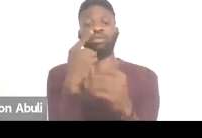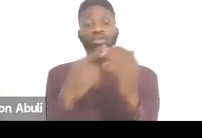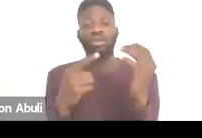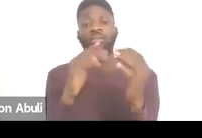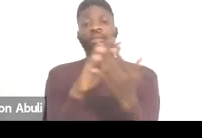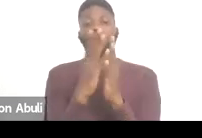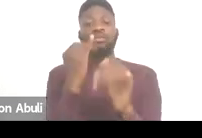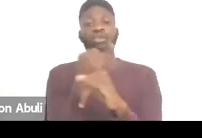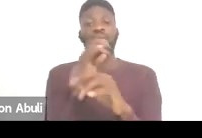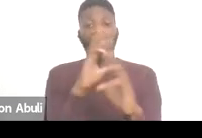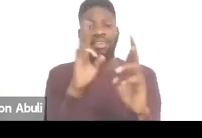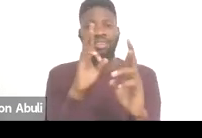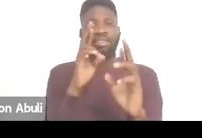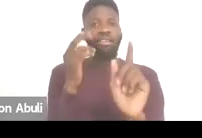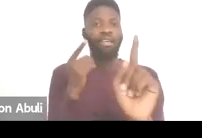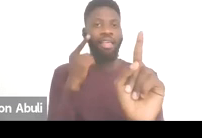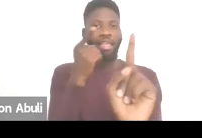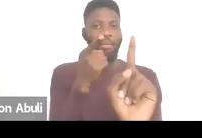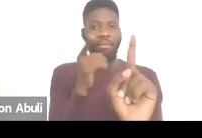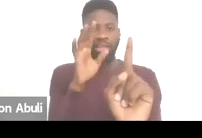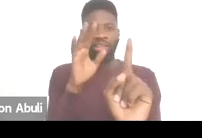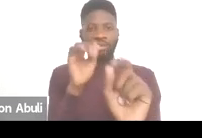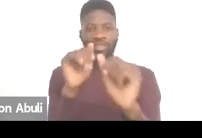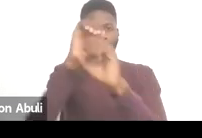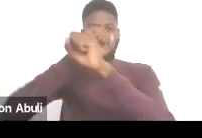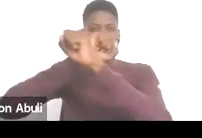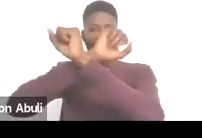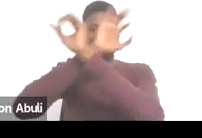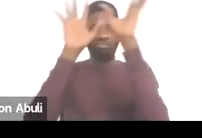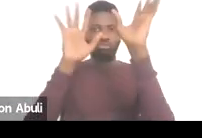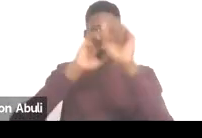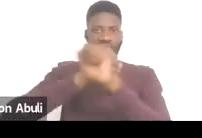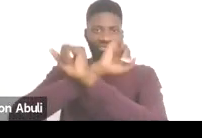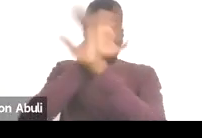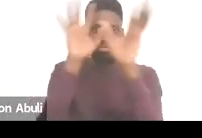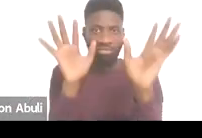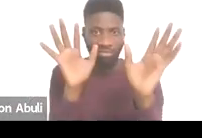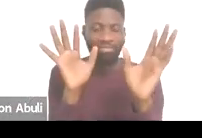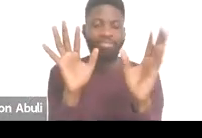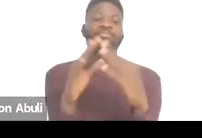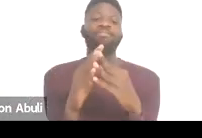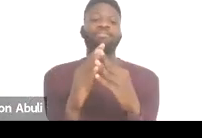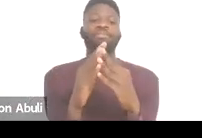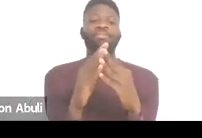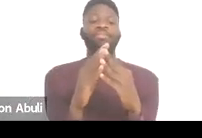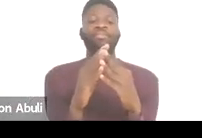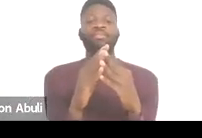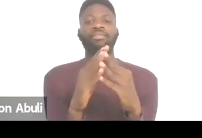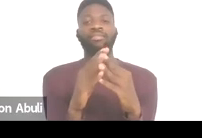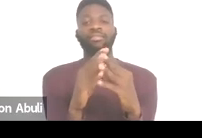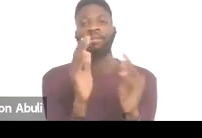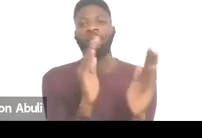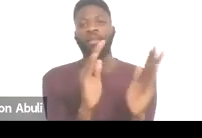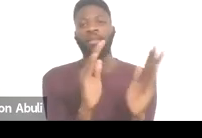visualize the goals, visualize what you want at the end of the day. And I've said all this is by you planning